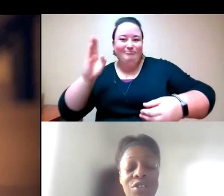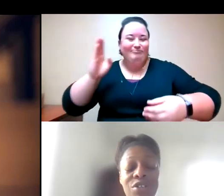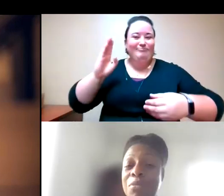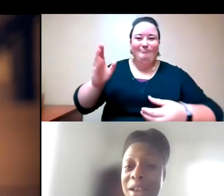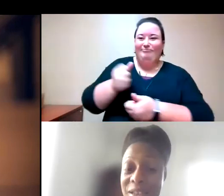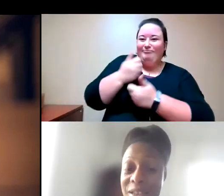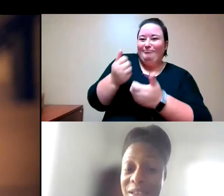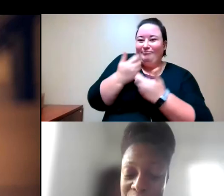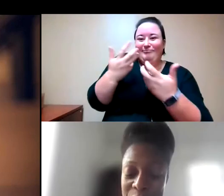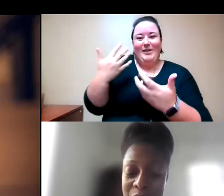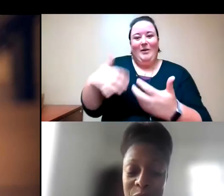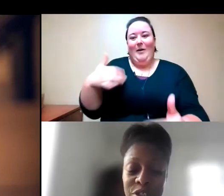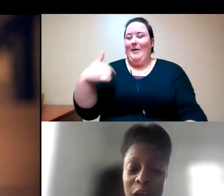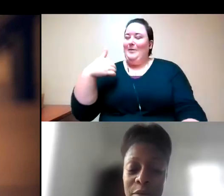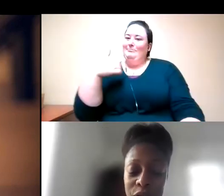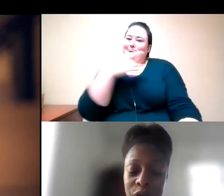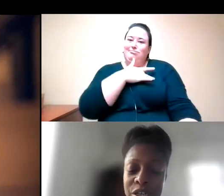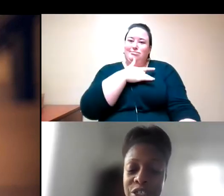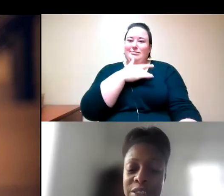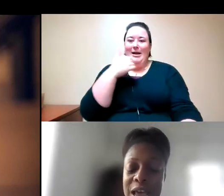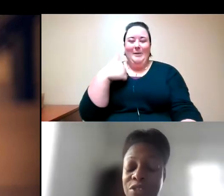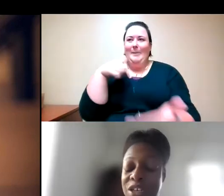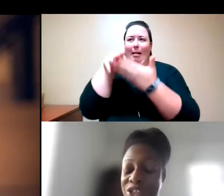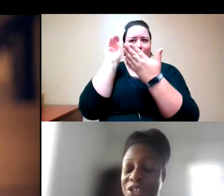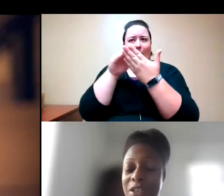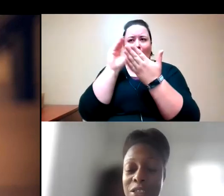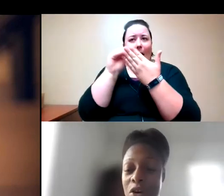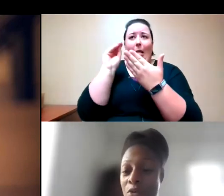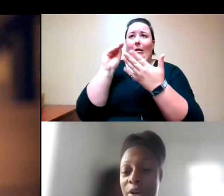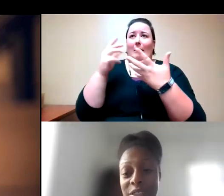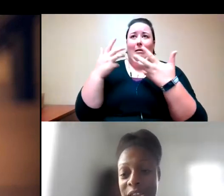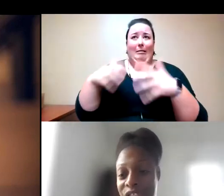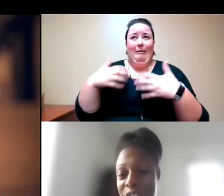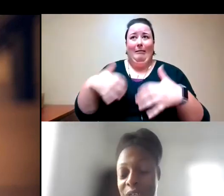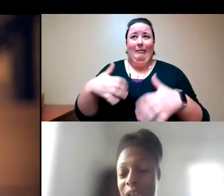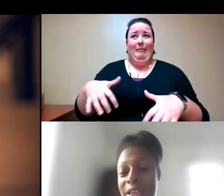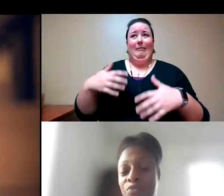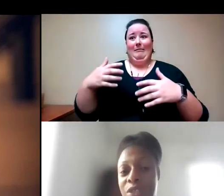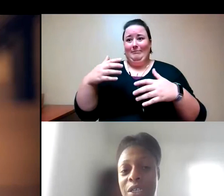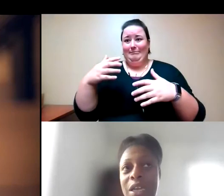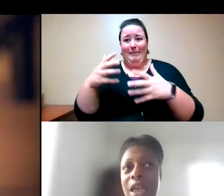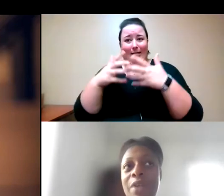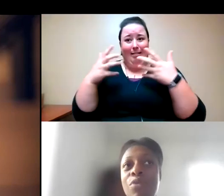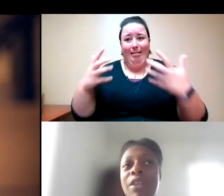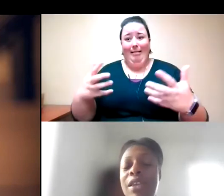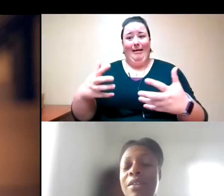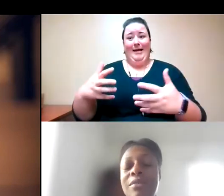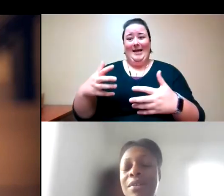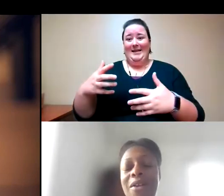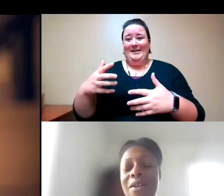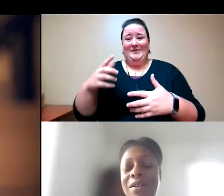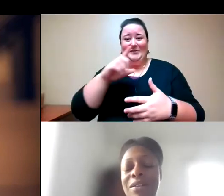Words cannot express how much I've learned and just how touched this whole presentation has really,